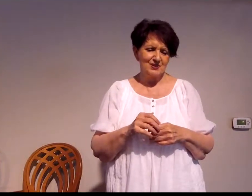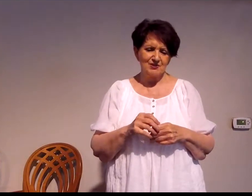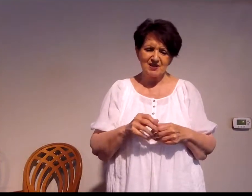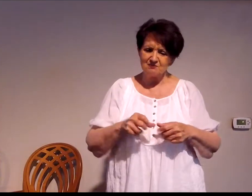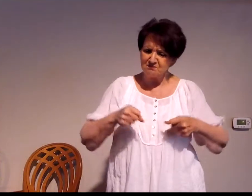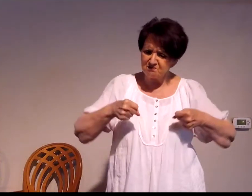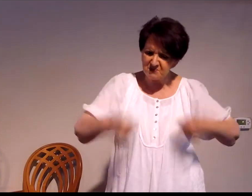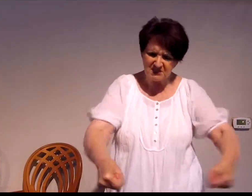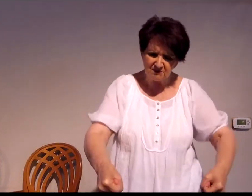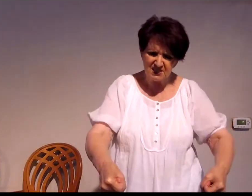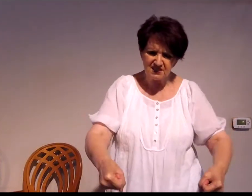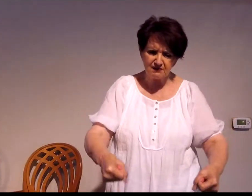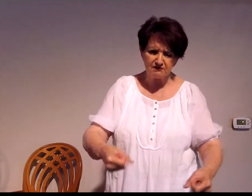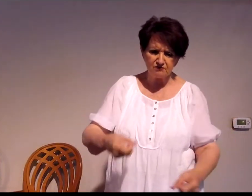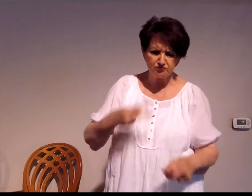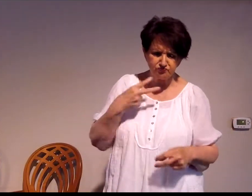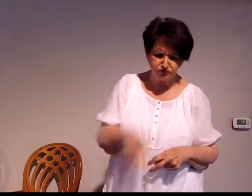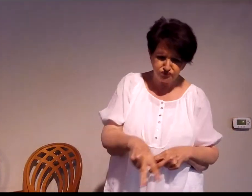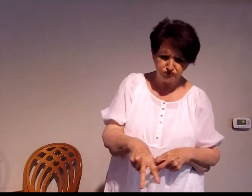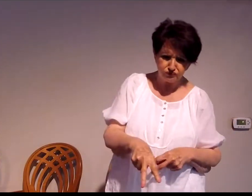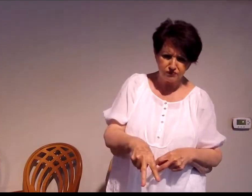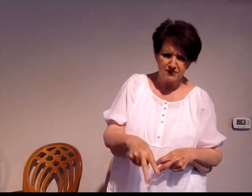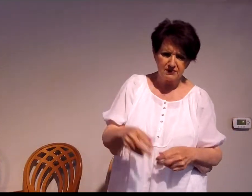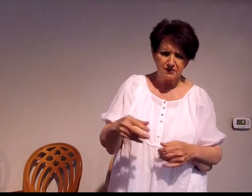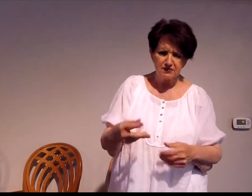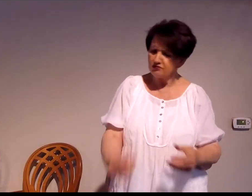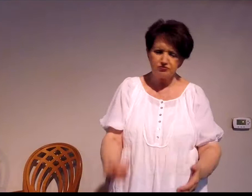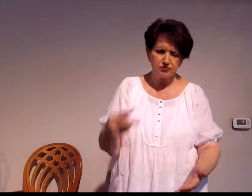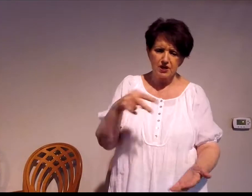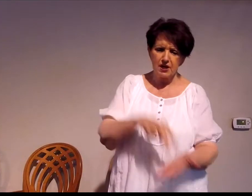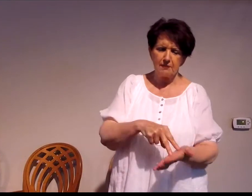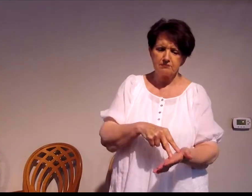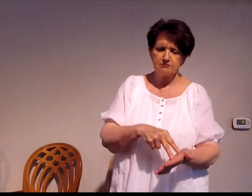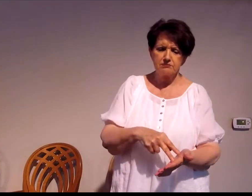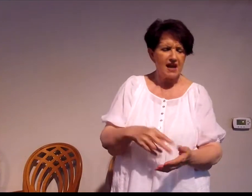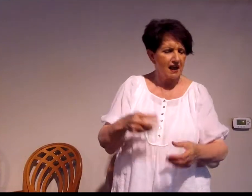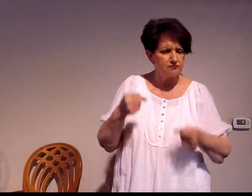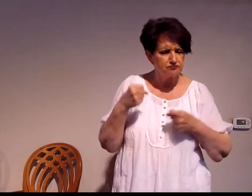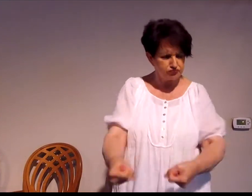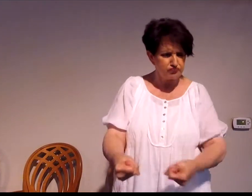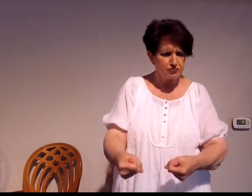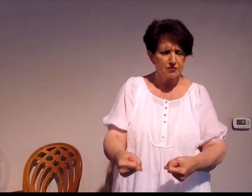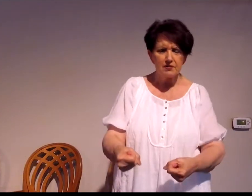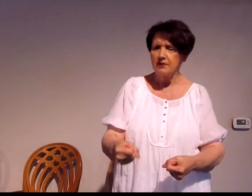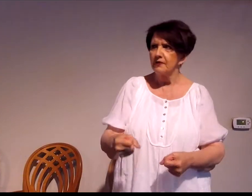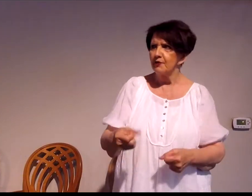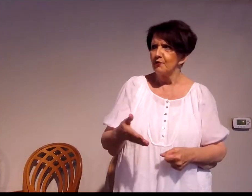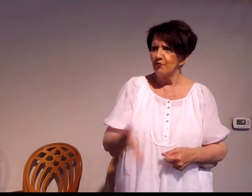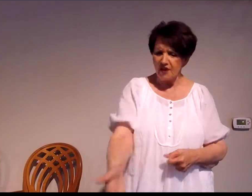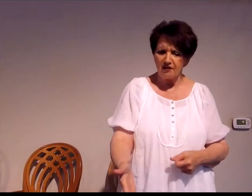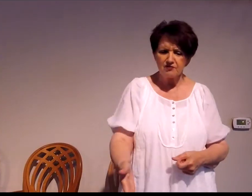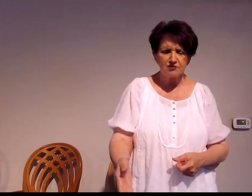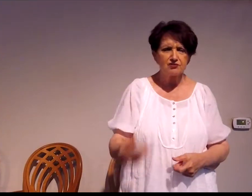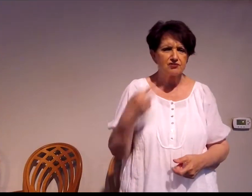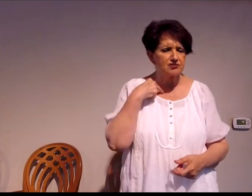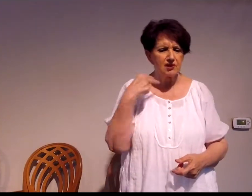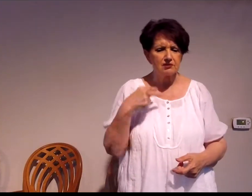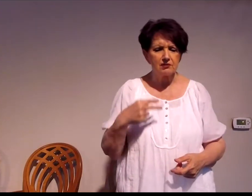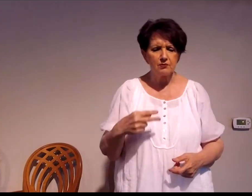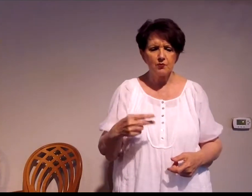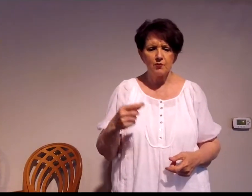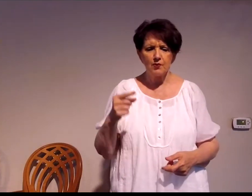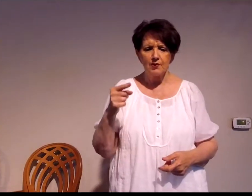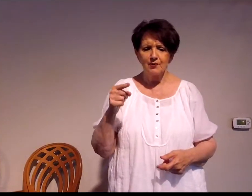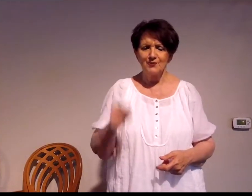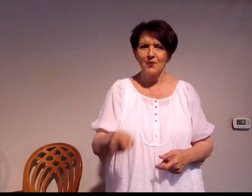down and stare them in the face and say, no, you're not getting back up. I got you now. Now that I got you, I ain't letting you back up until it's like 1, 2, 3,